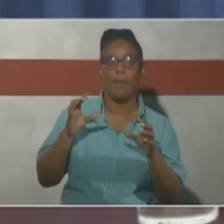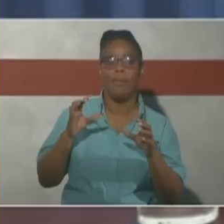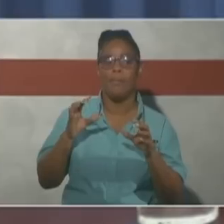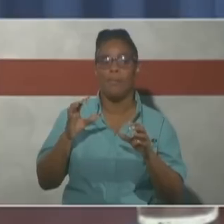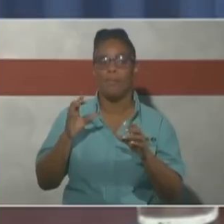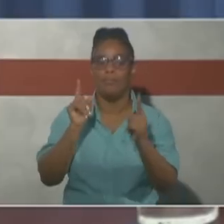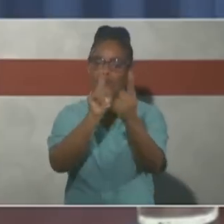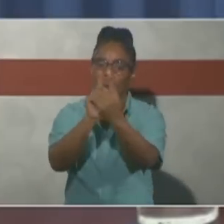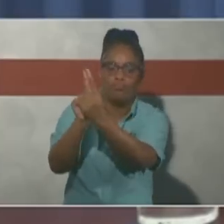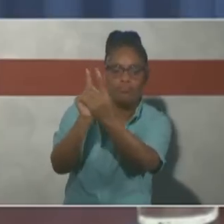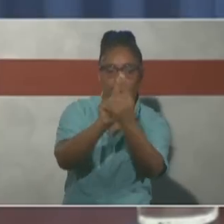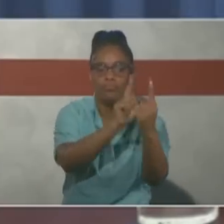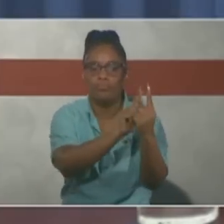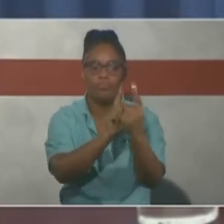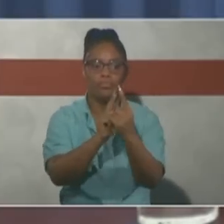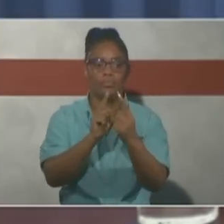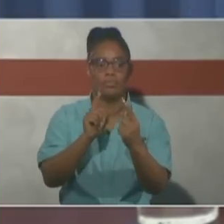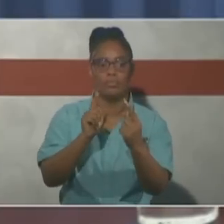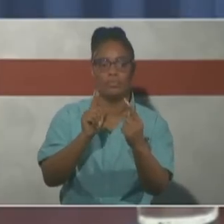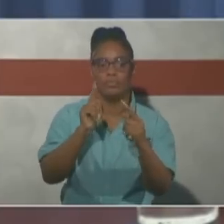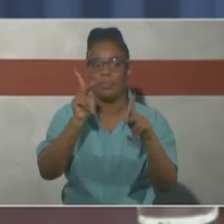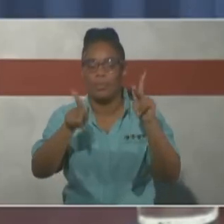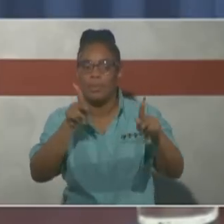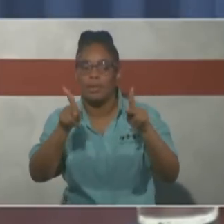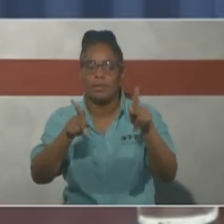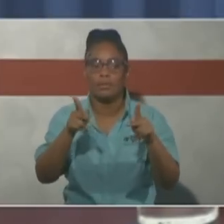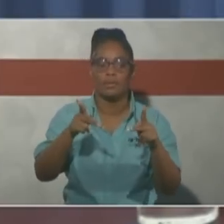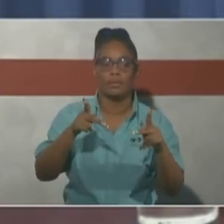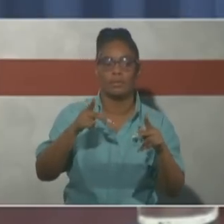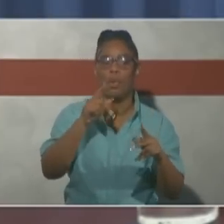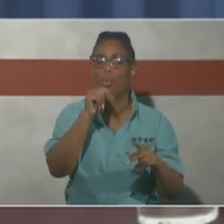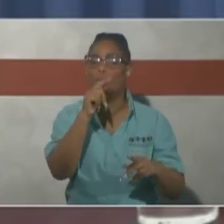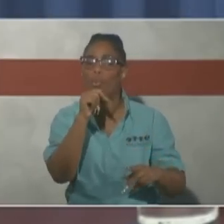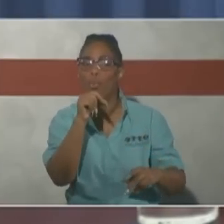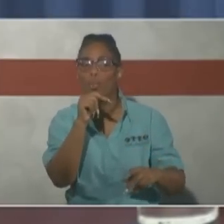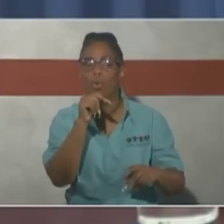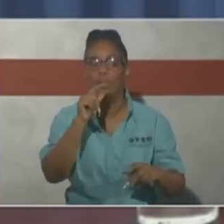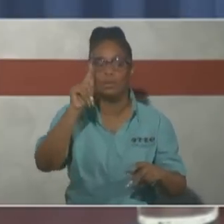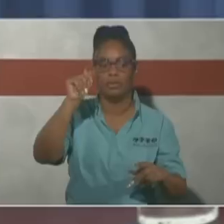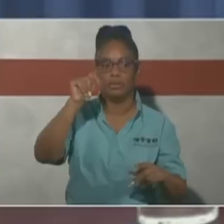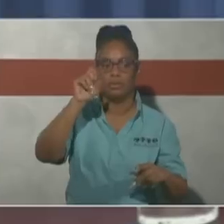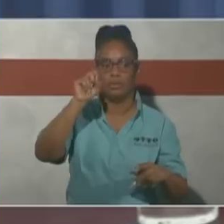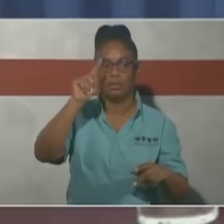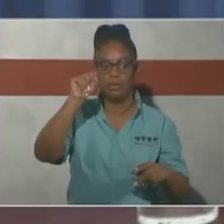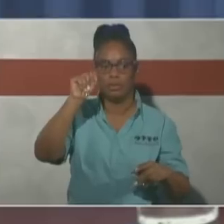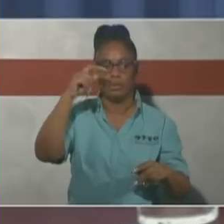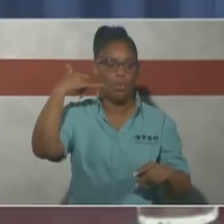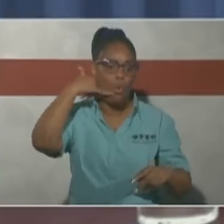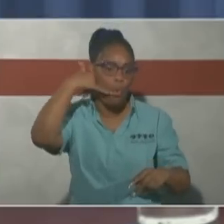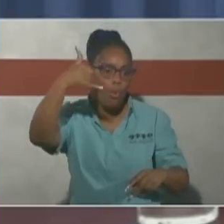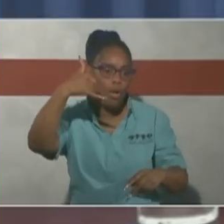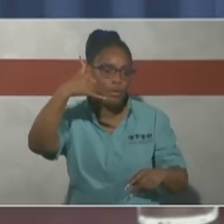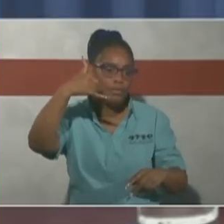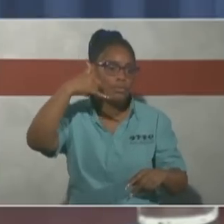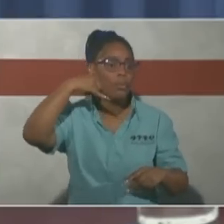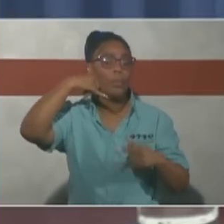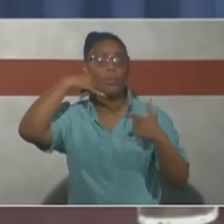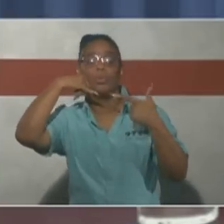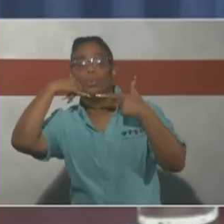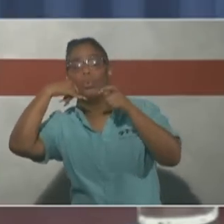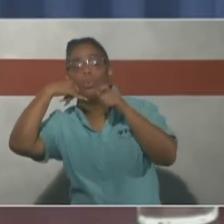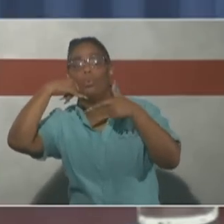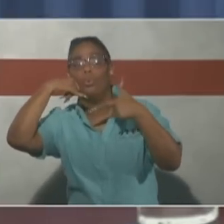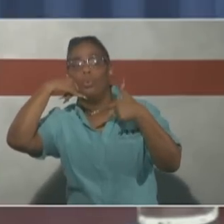29,962 that I personally are concerned about. In an effort to reach people, we